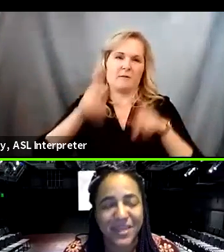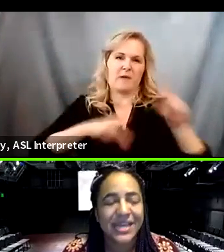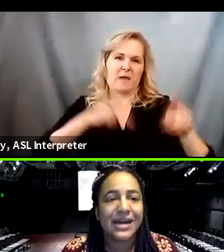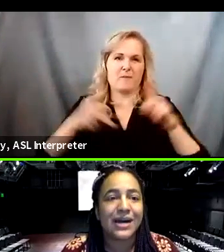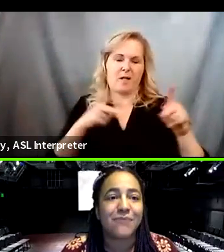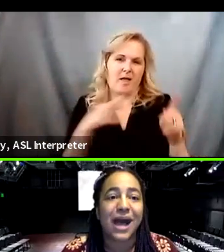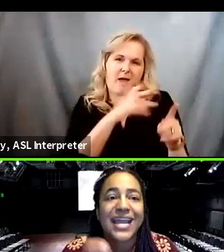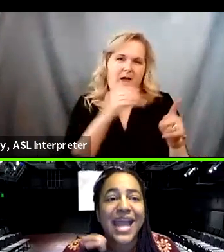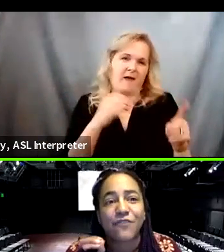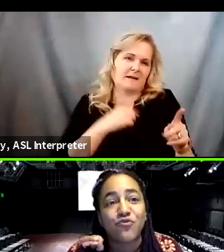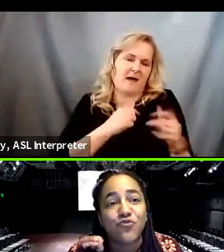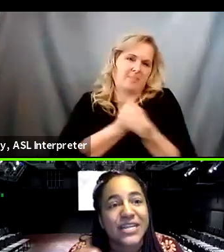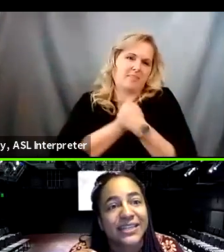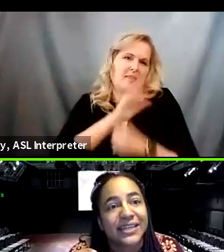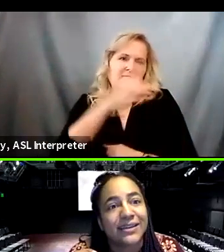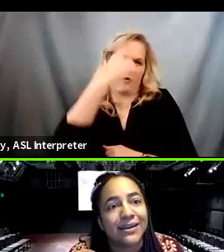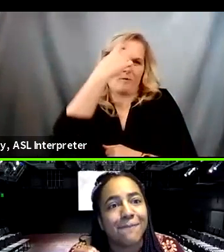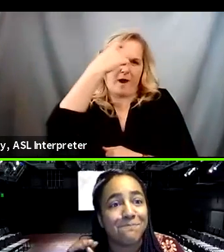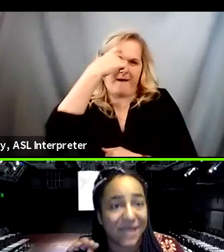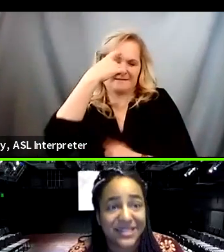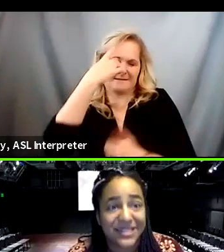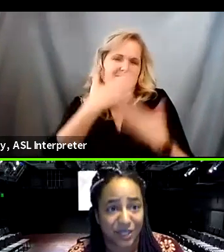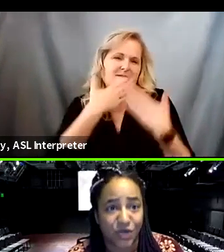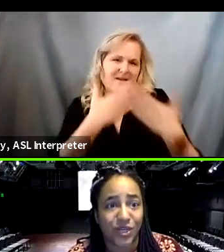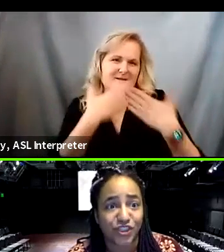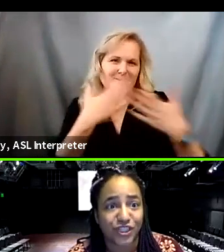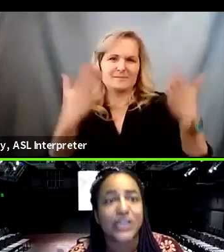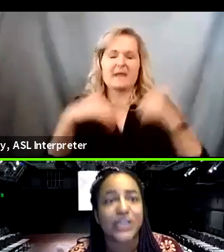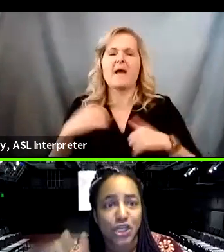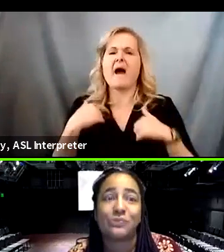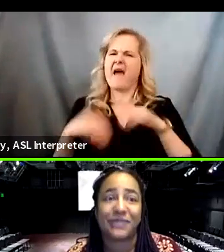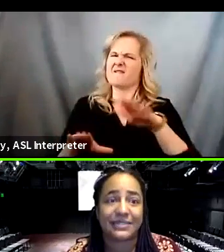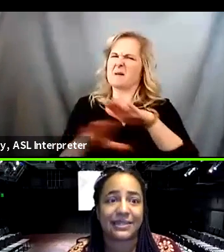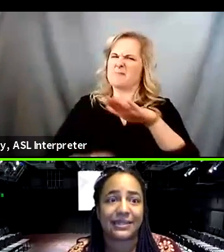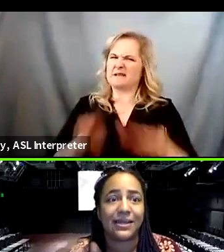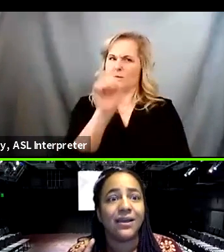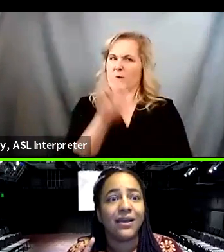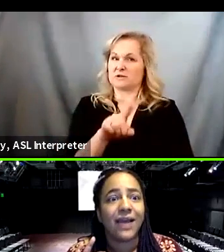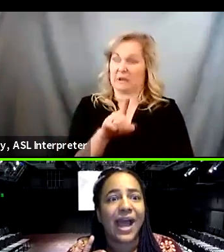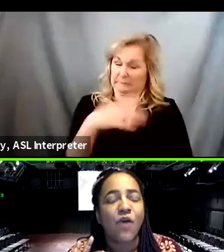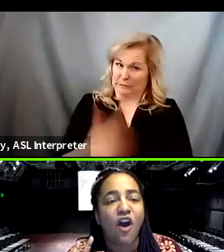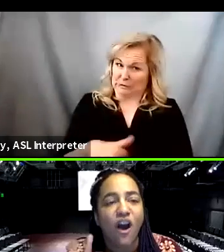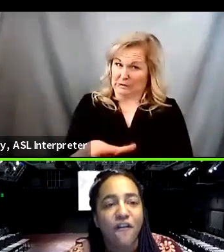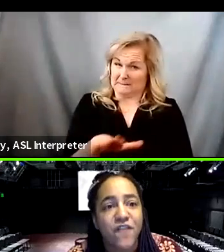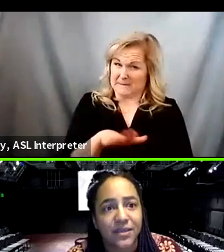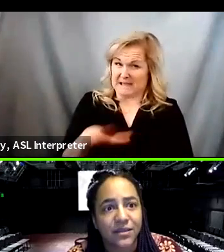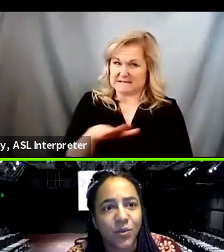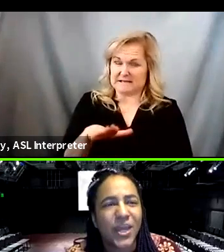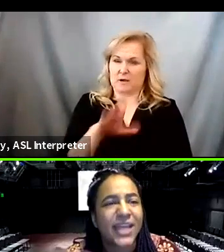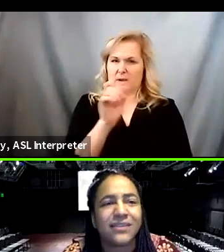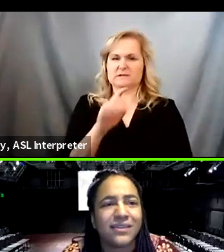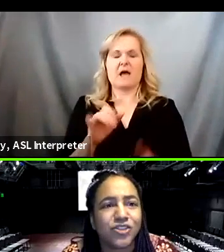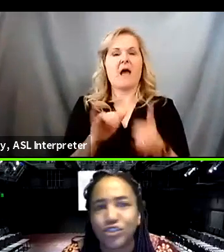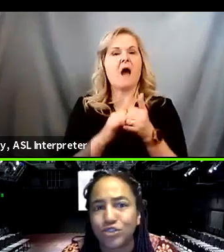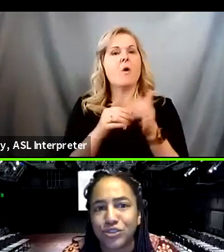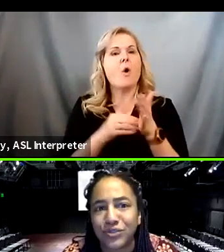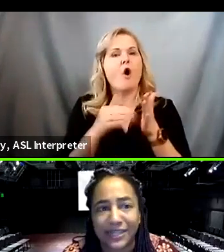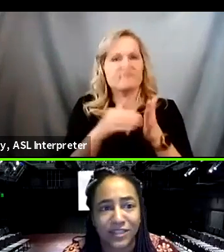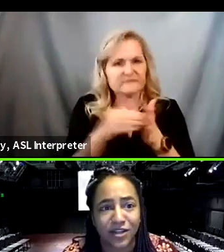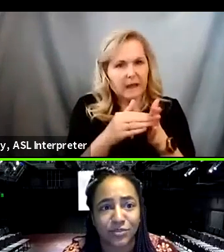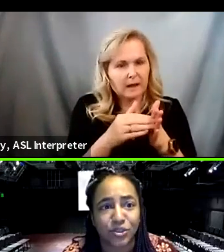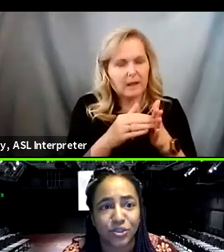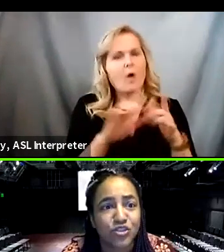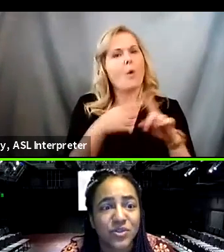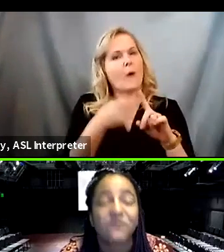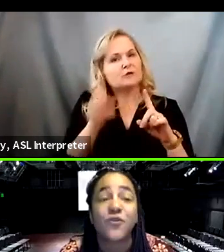them. I have a really basic question. It's so basic. How often, when should you do